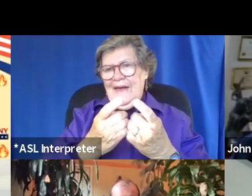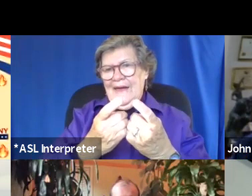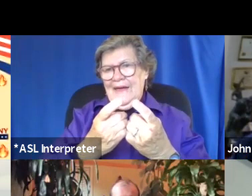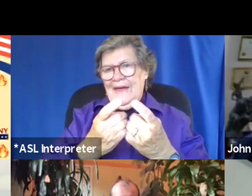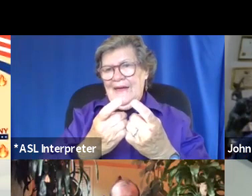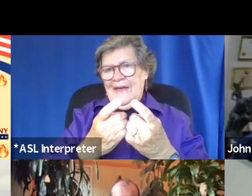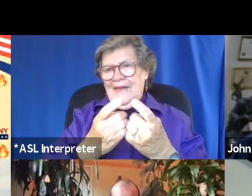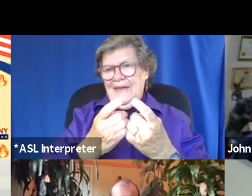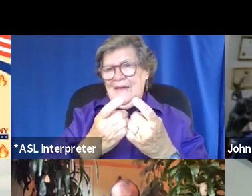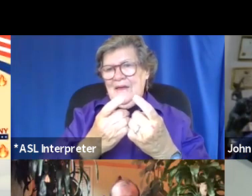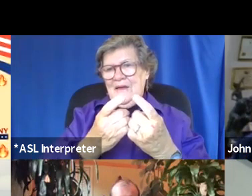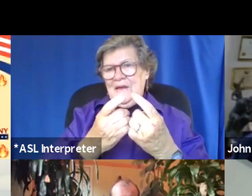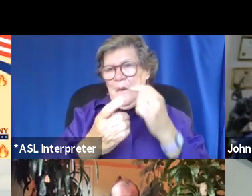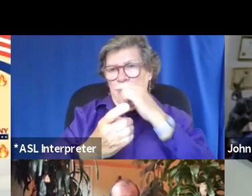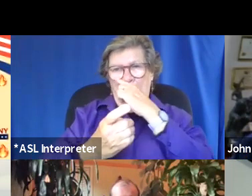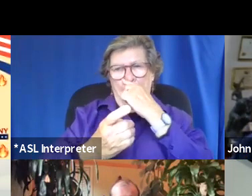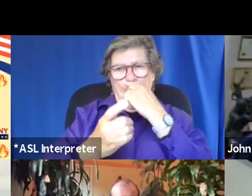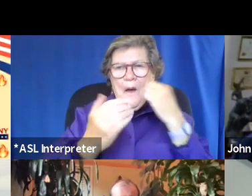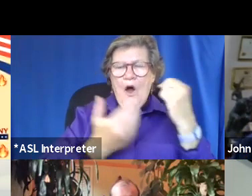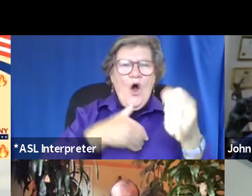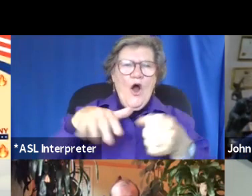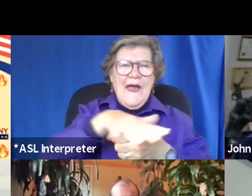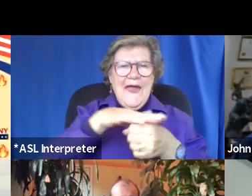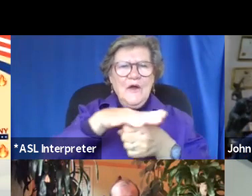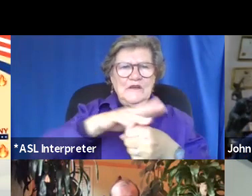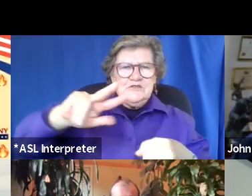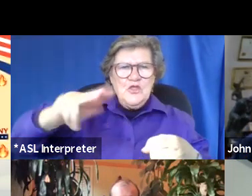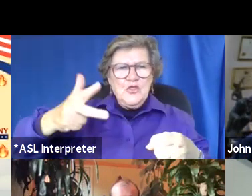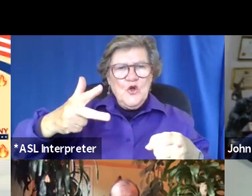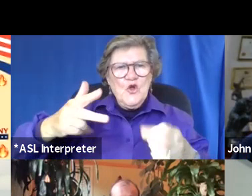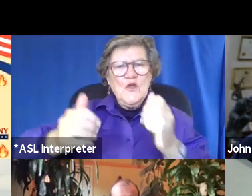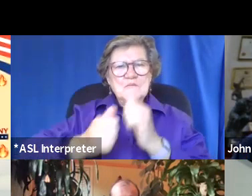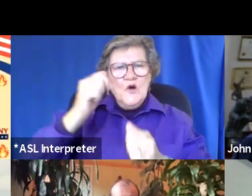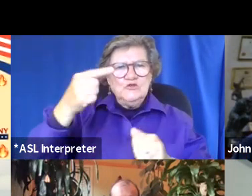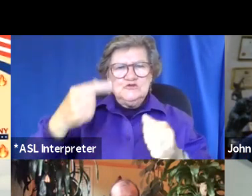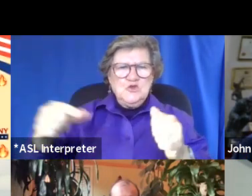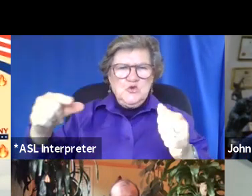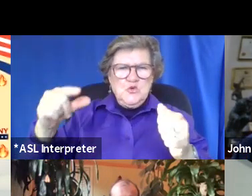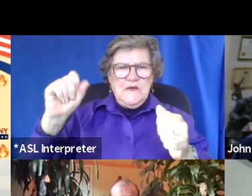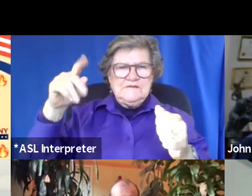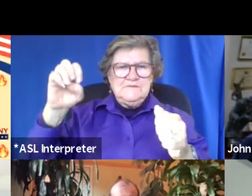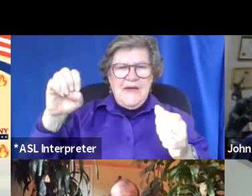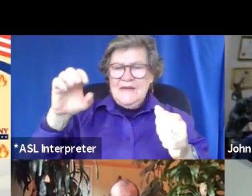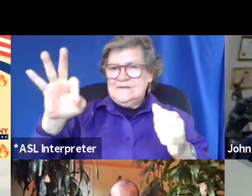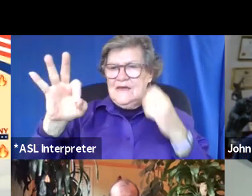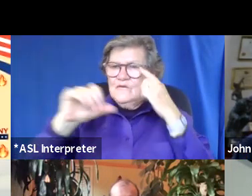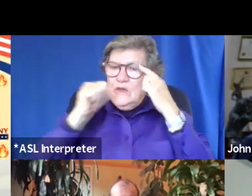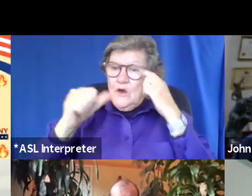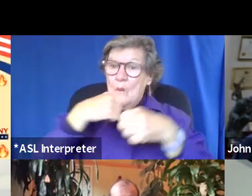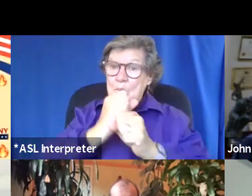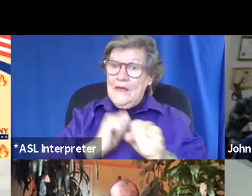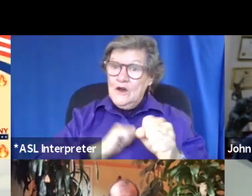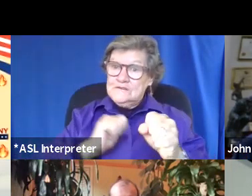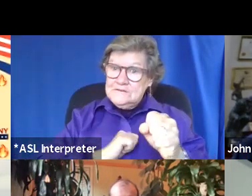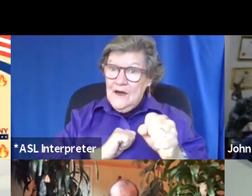third least most green space, has the third least most green space in the entire city. We have 16 square feet of space. If we don't actually just make ourselves